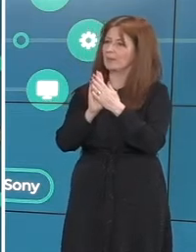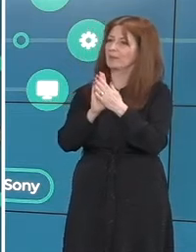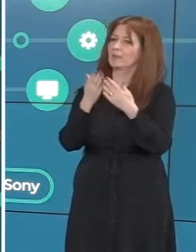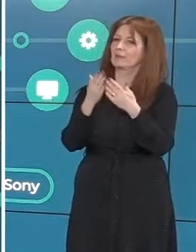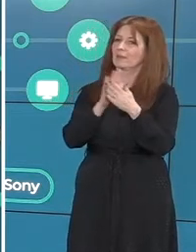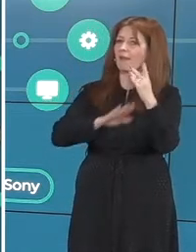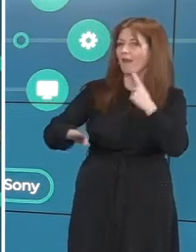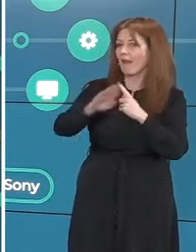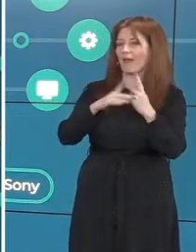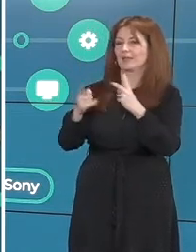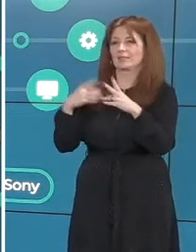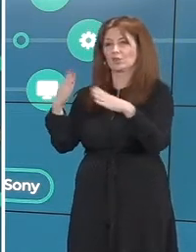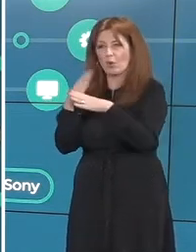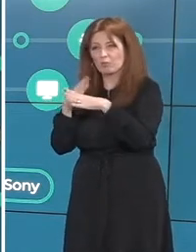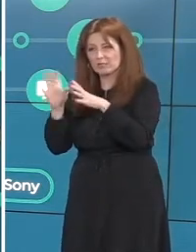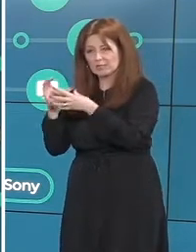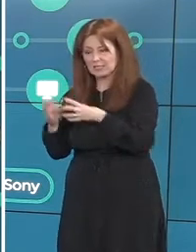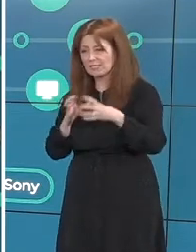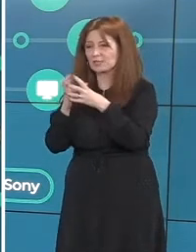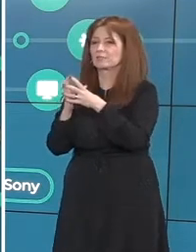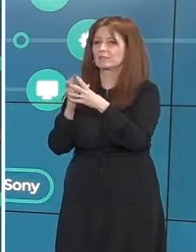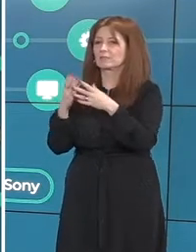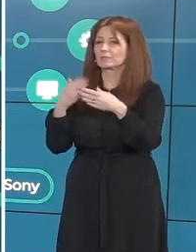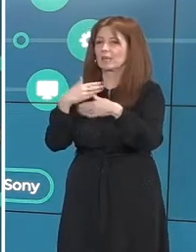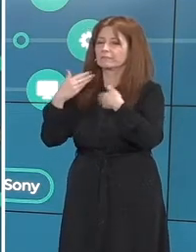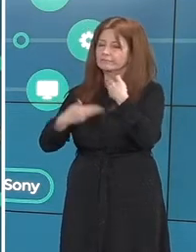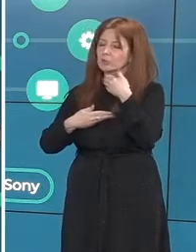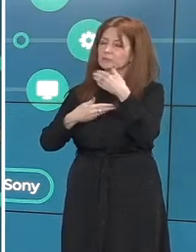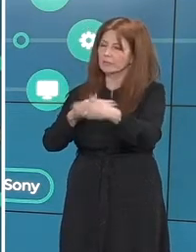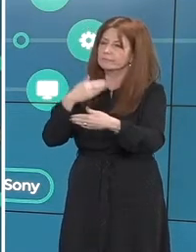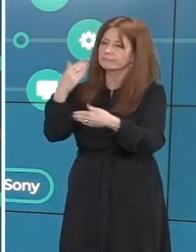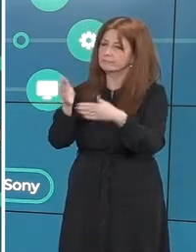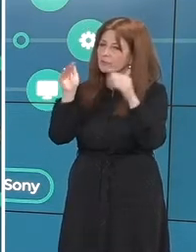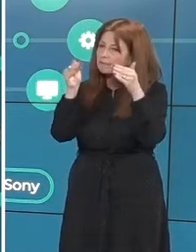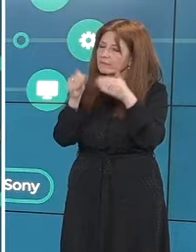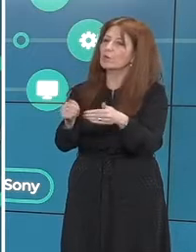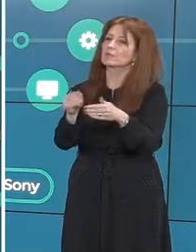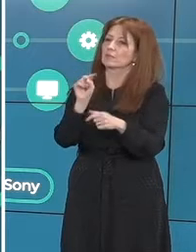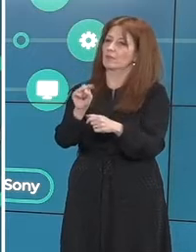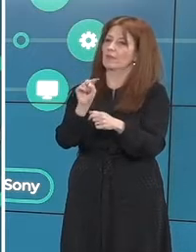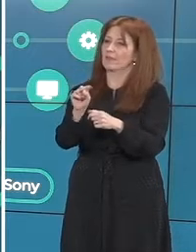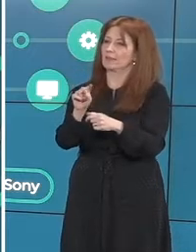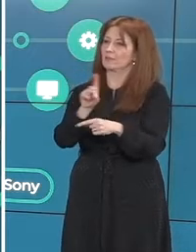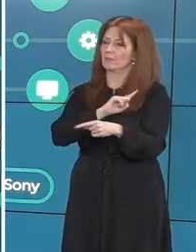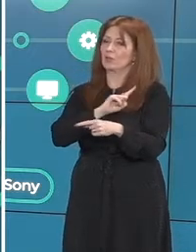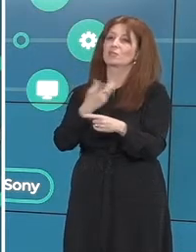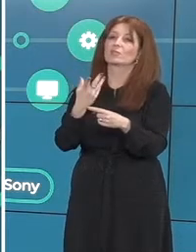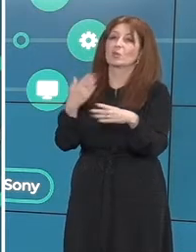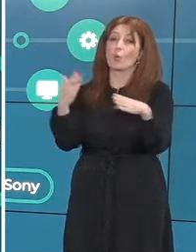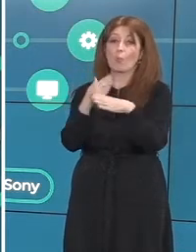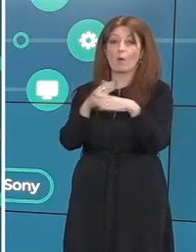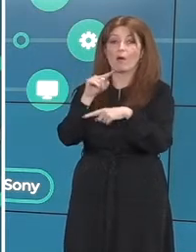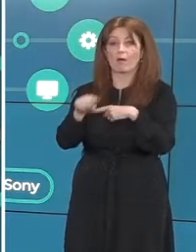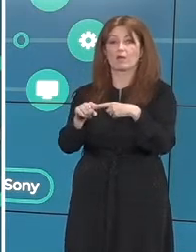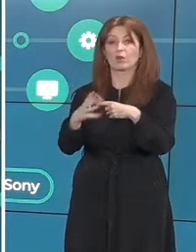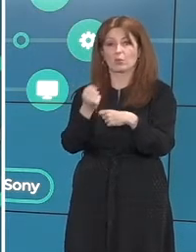people operations. And building up the infrastructure takes a long time. And focusing on that, because the more diverse the workplace you have, the easier it is to